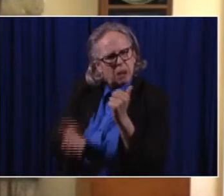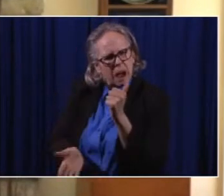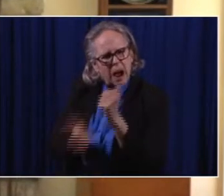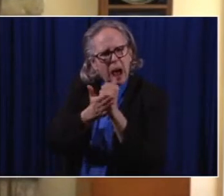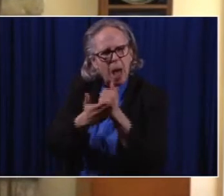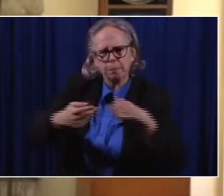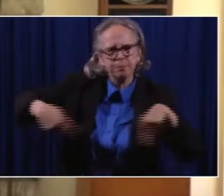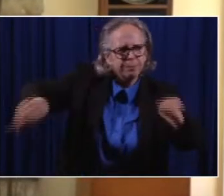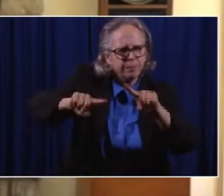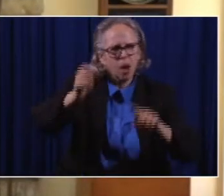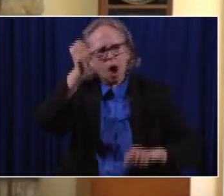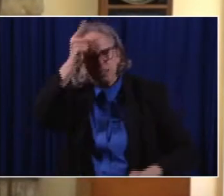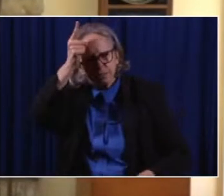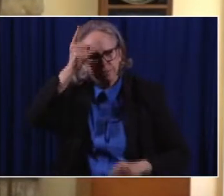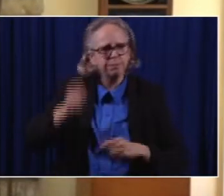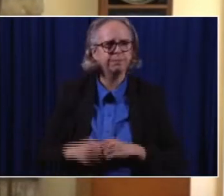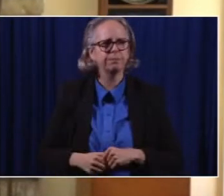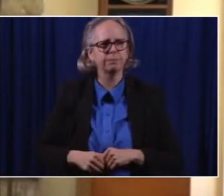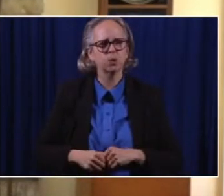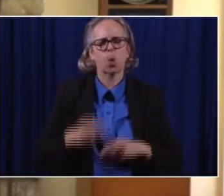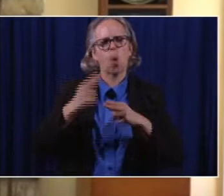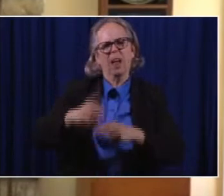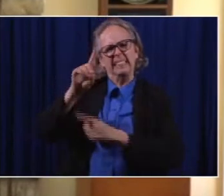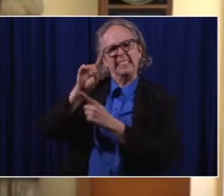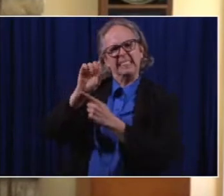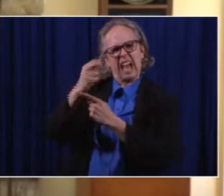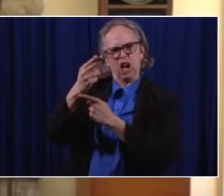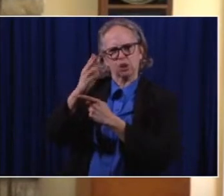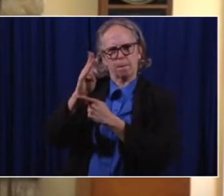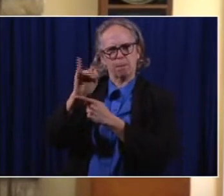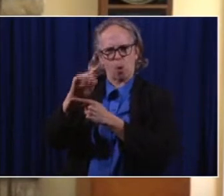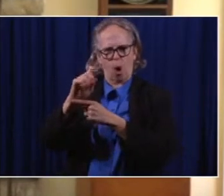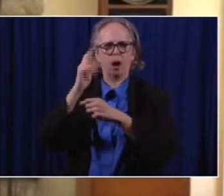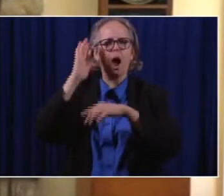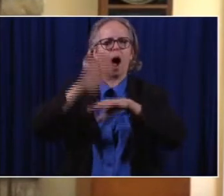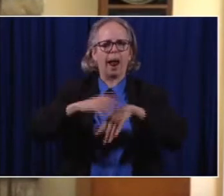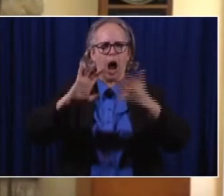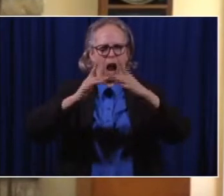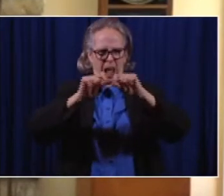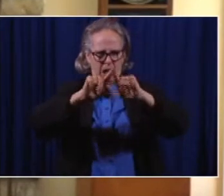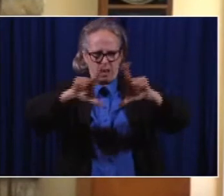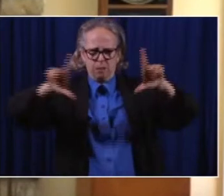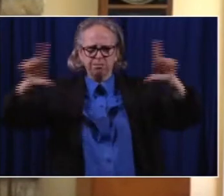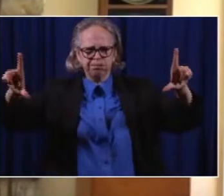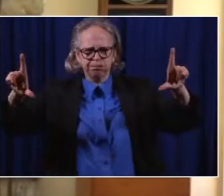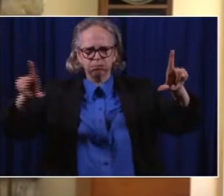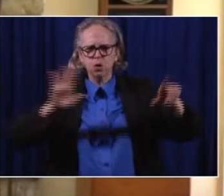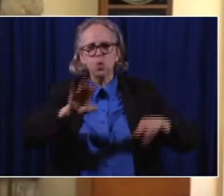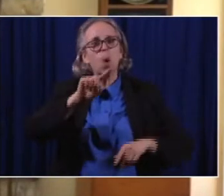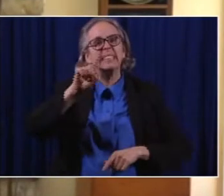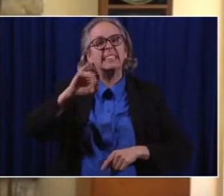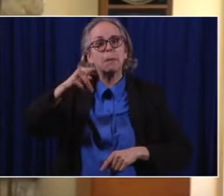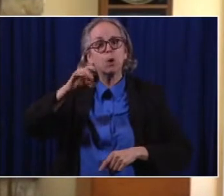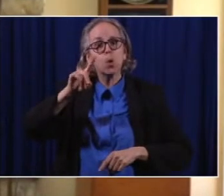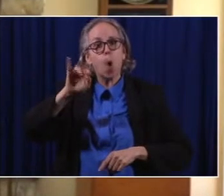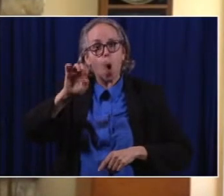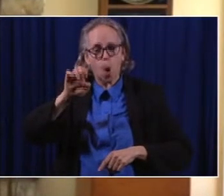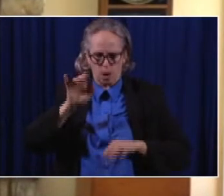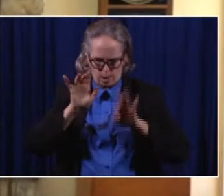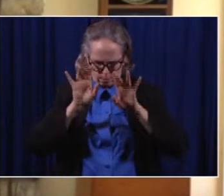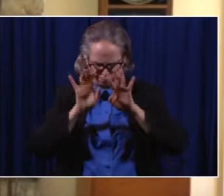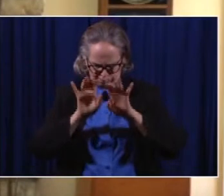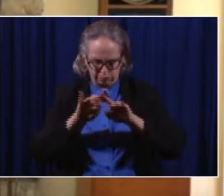go to your zip code and go right down and see what exactly is going on. We're introducing 2 new dashboards on the coronavirus